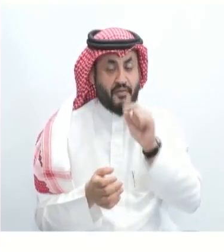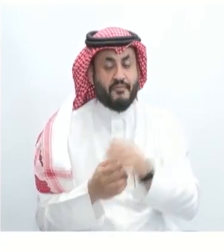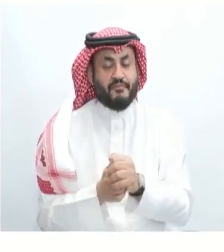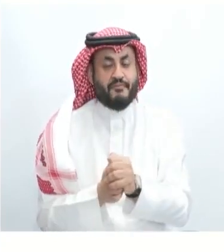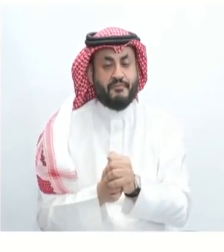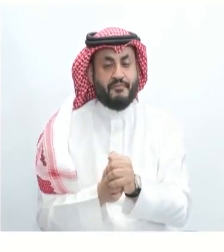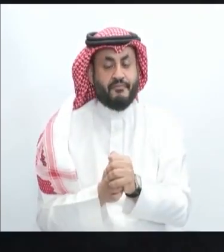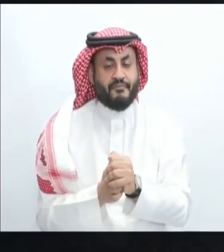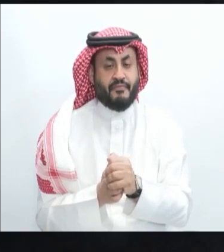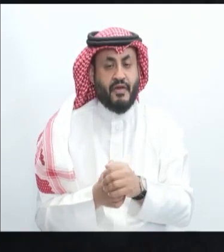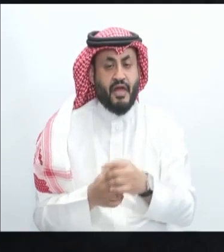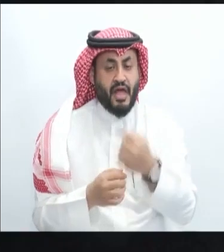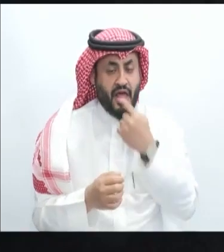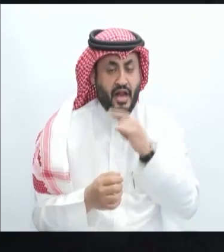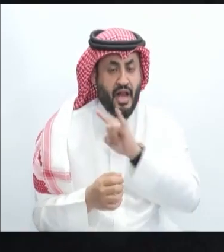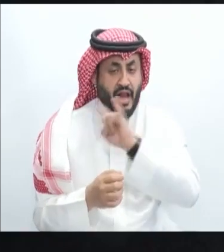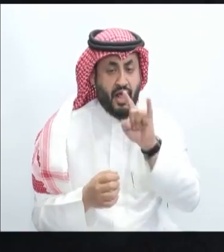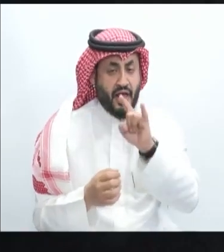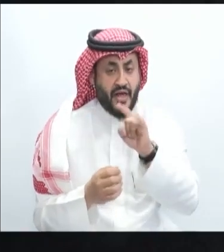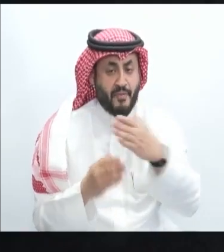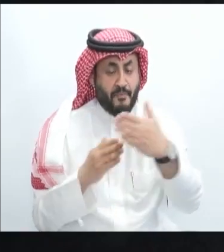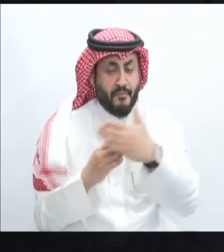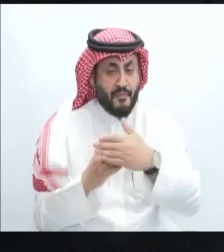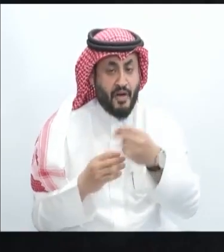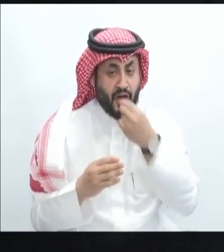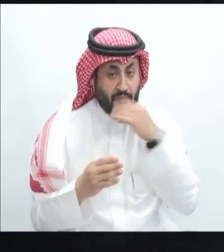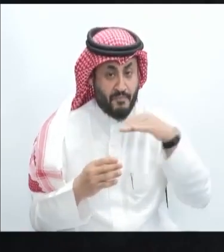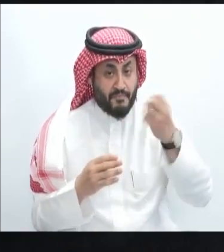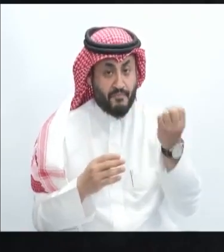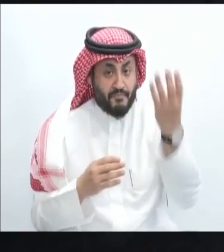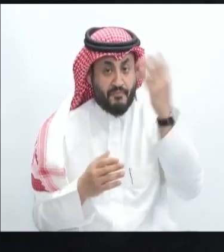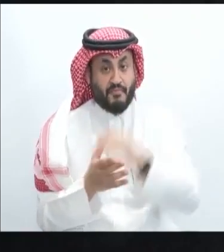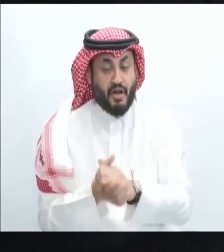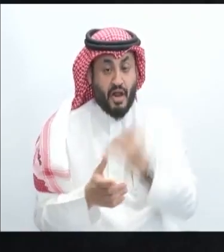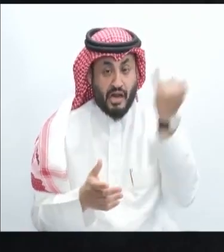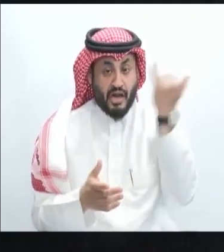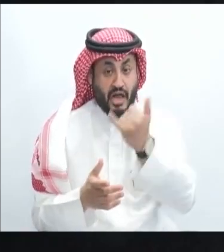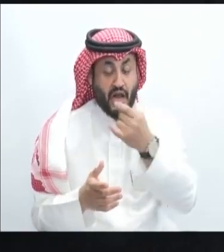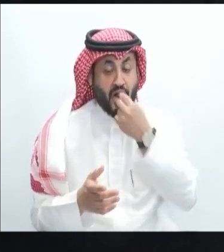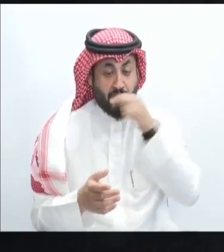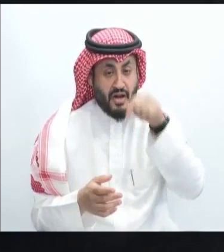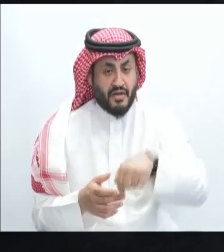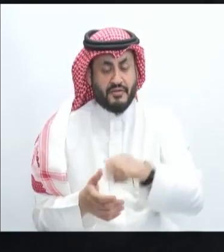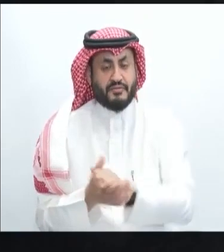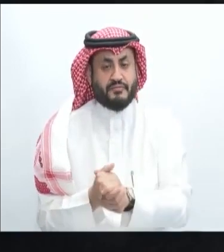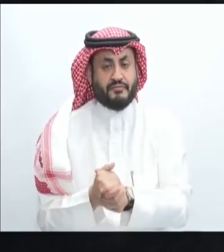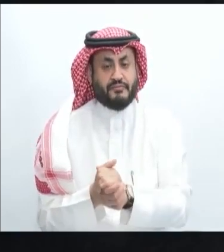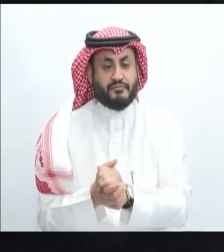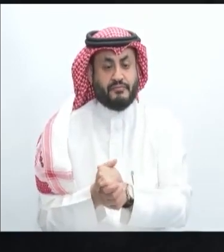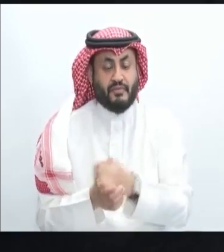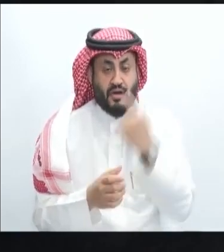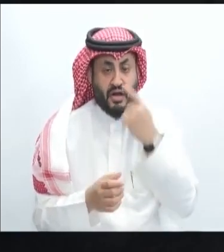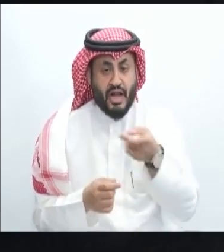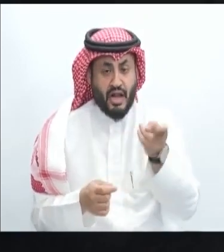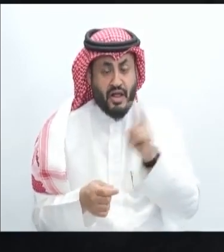breakfast. Breakfast is an important meal that you must be keen on